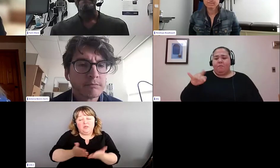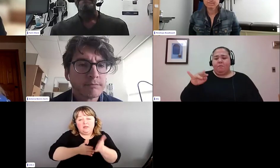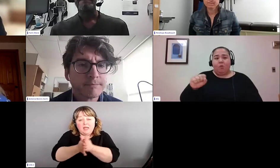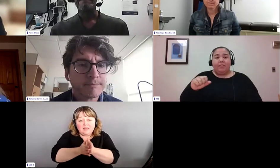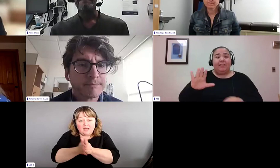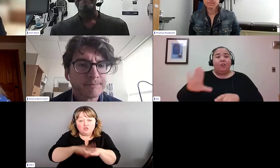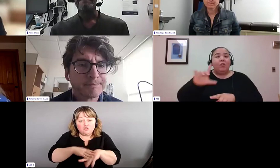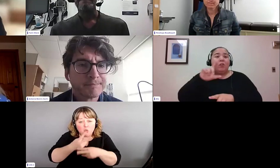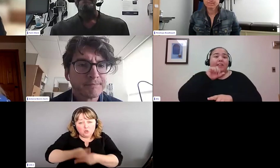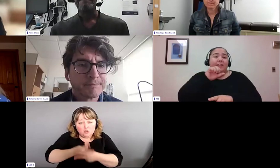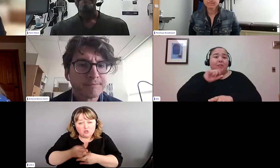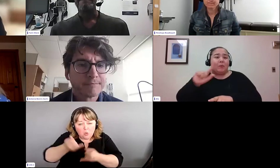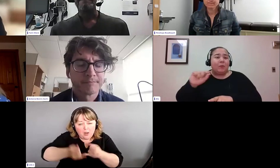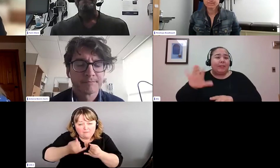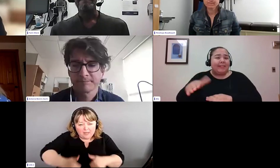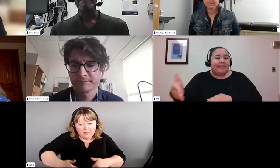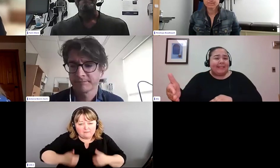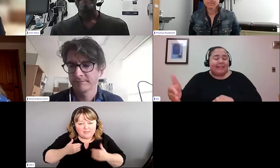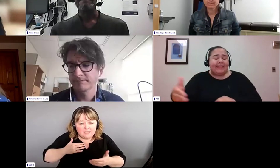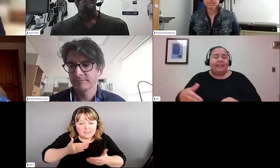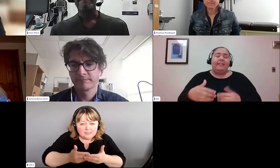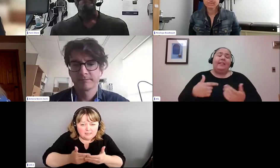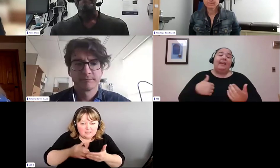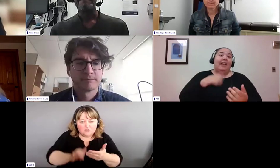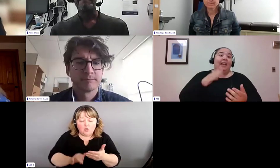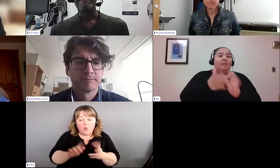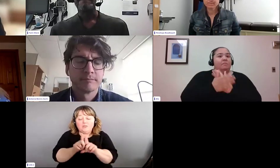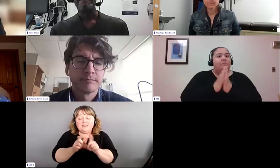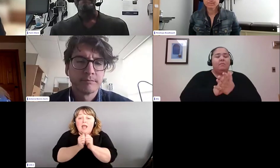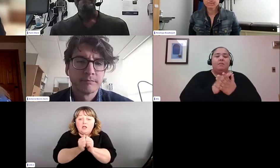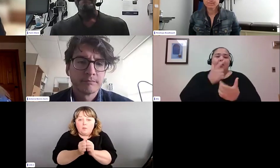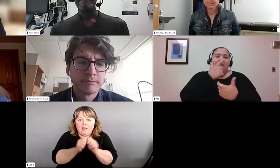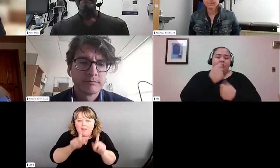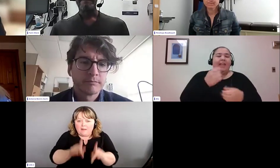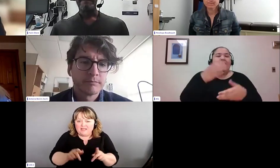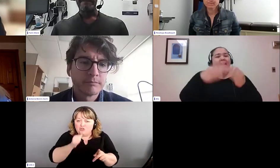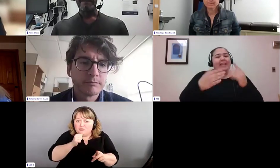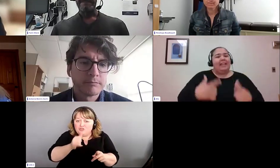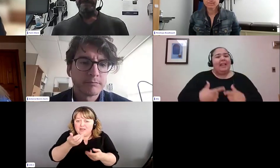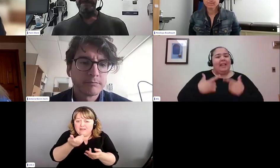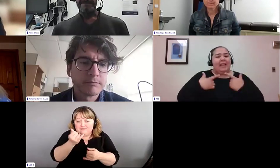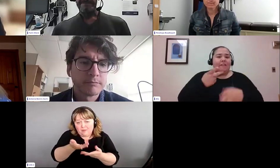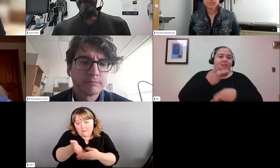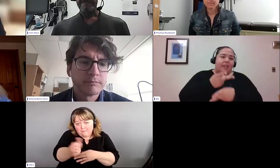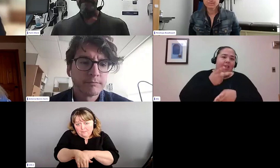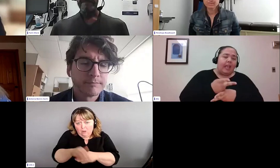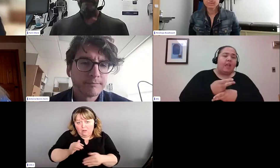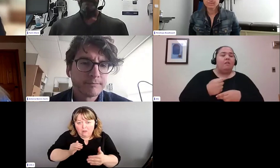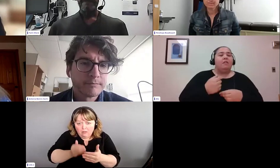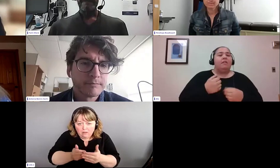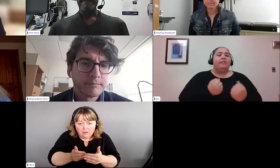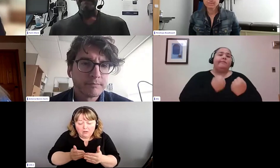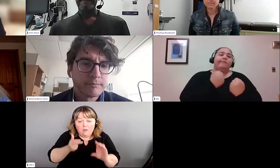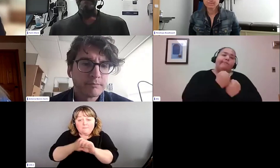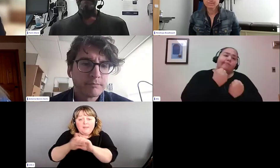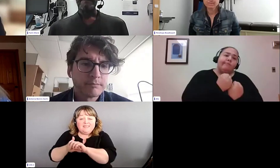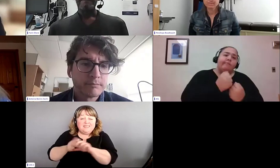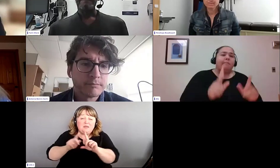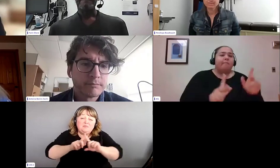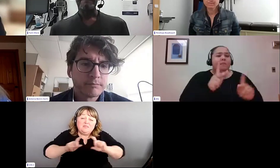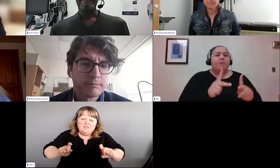quickly became interested in end-of-life care, accompanying people in their end of life. I followed